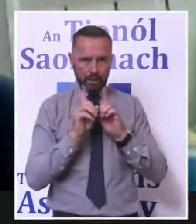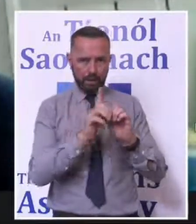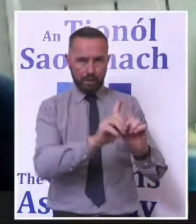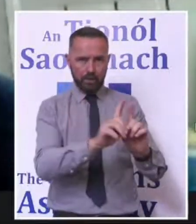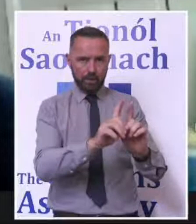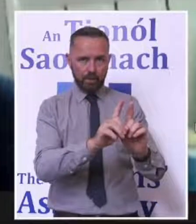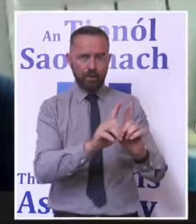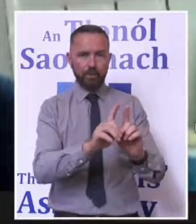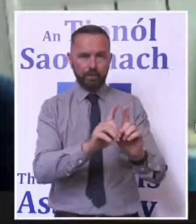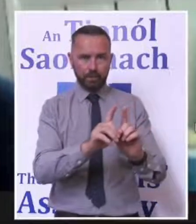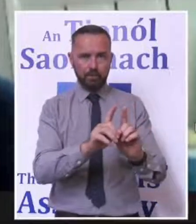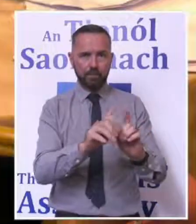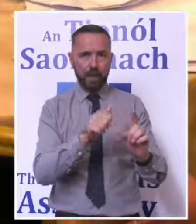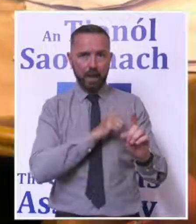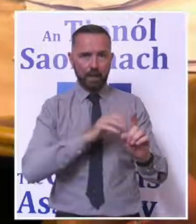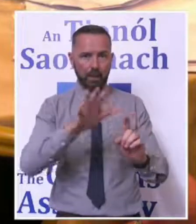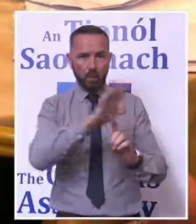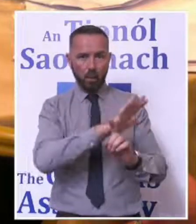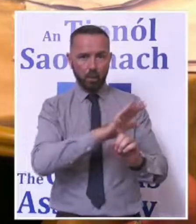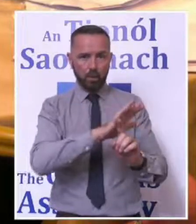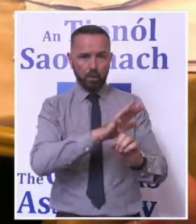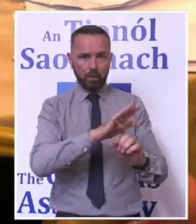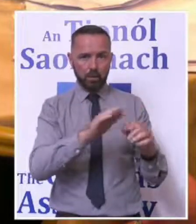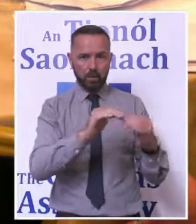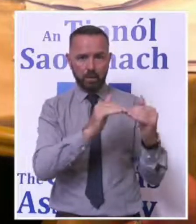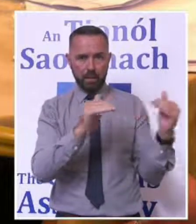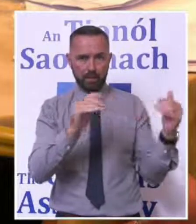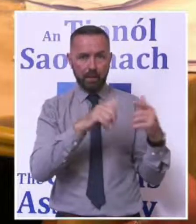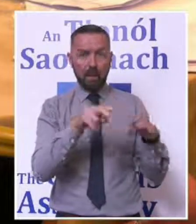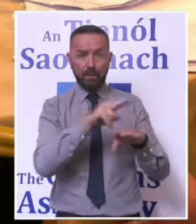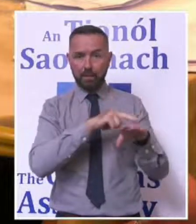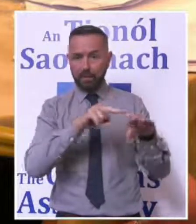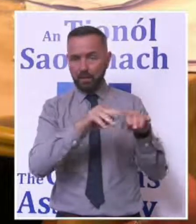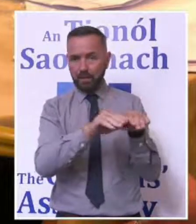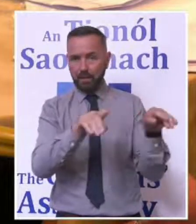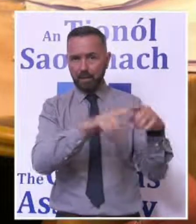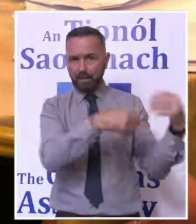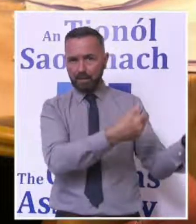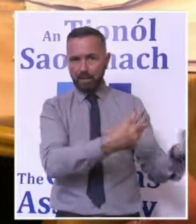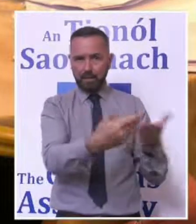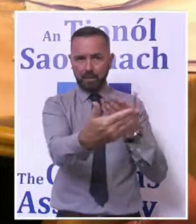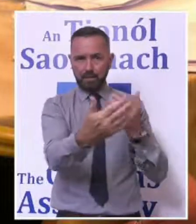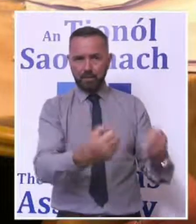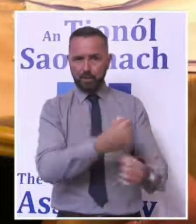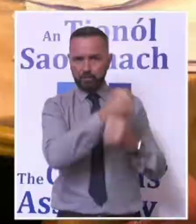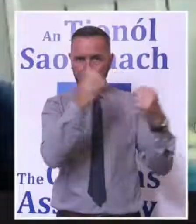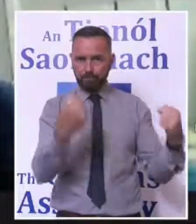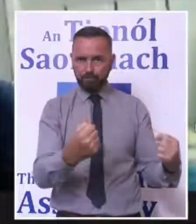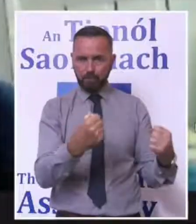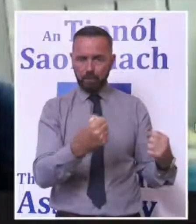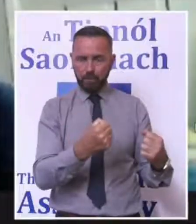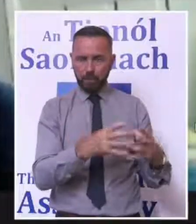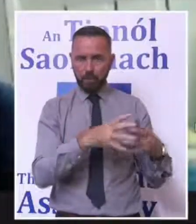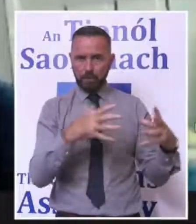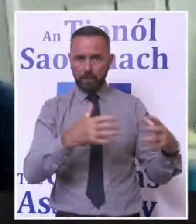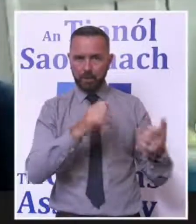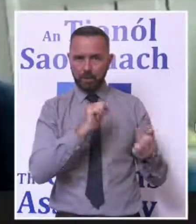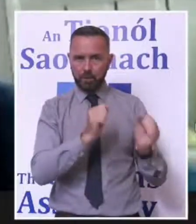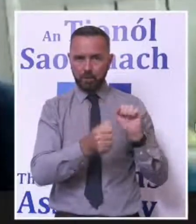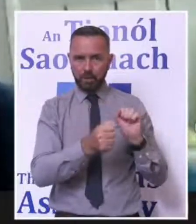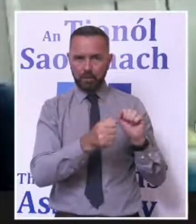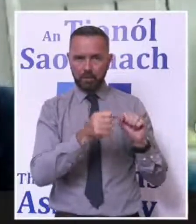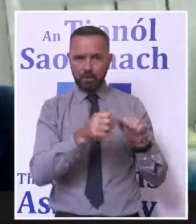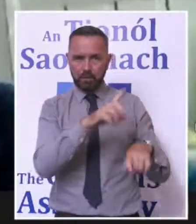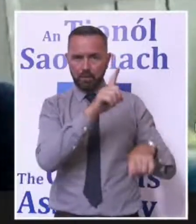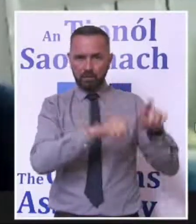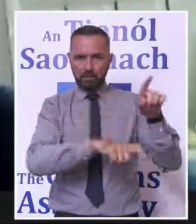their partners at local, regional level and indeed at national level, and delivering very, very substantive change on the ground across a range